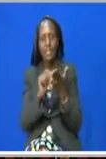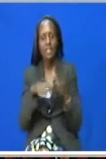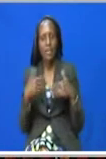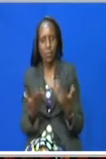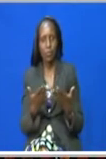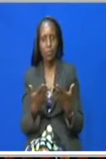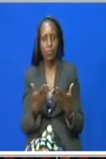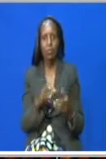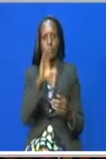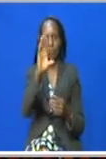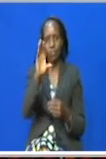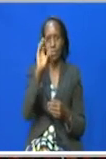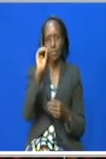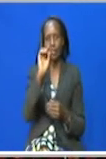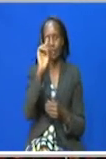first one,